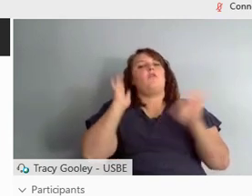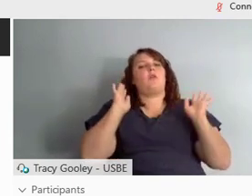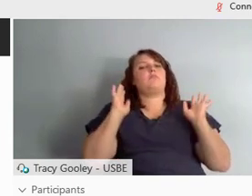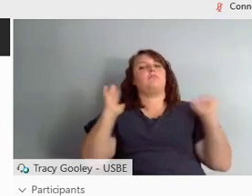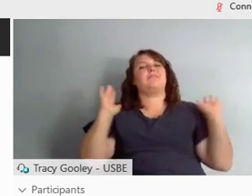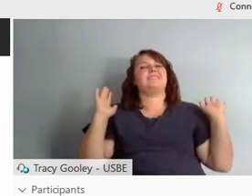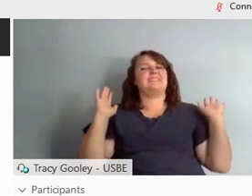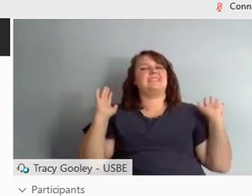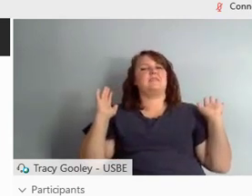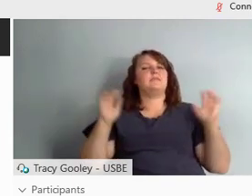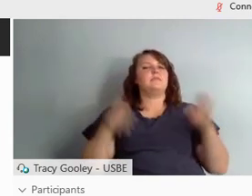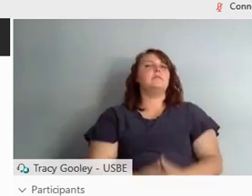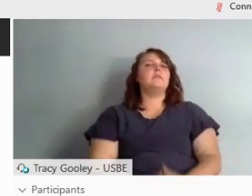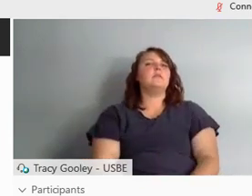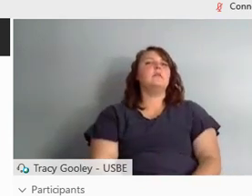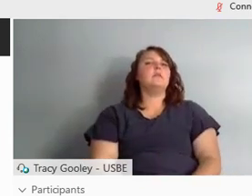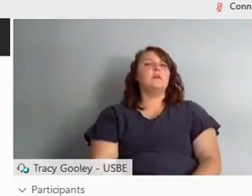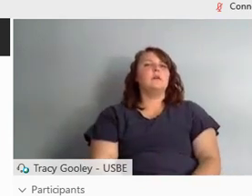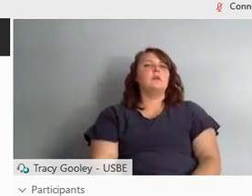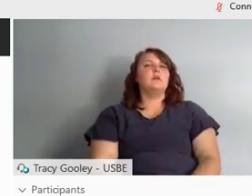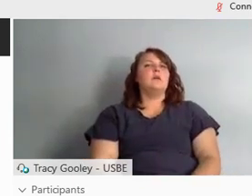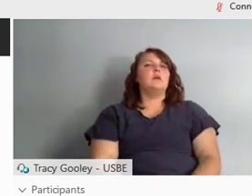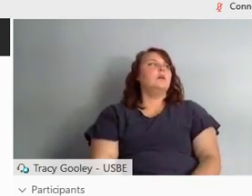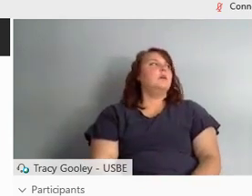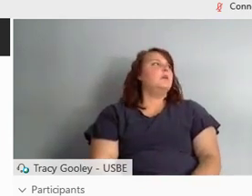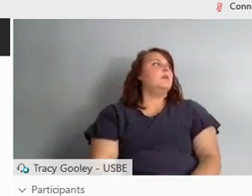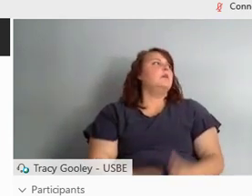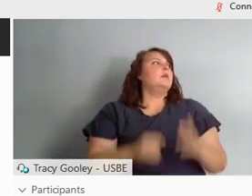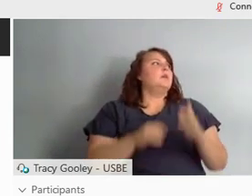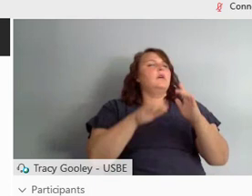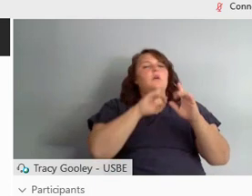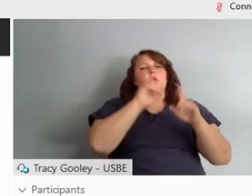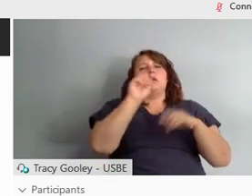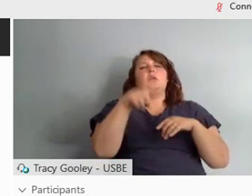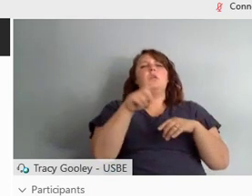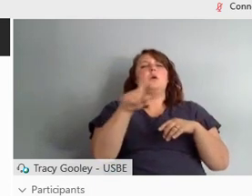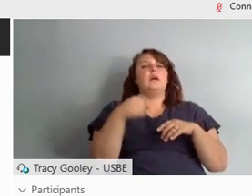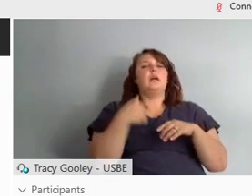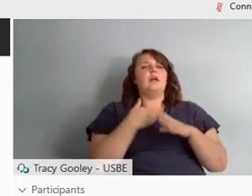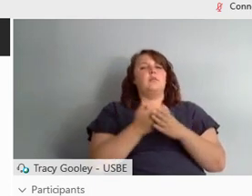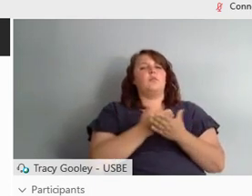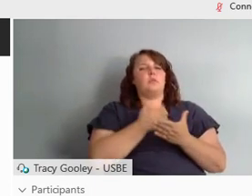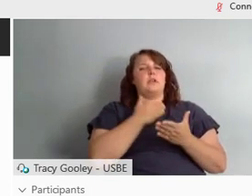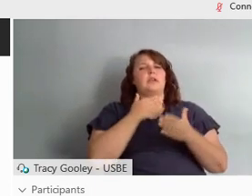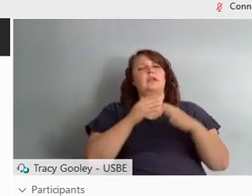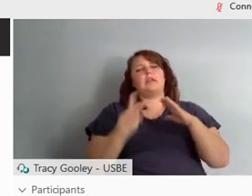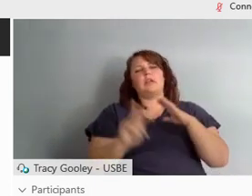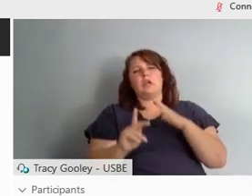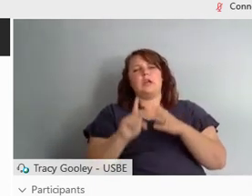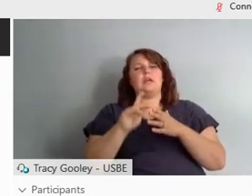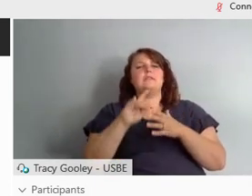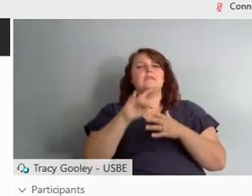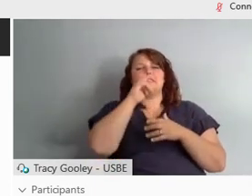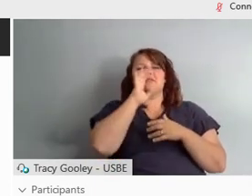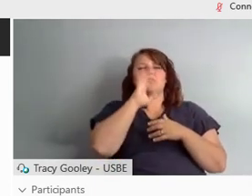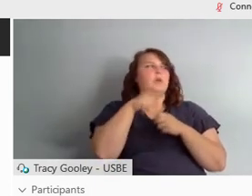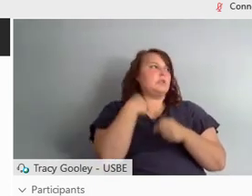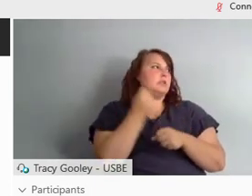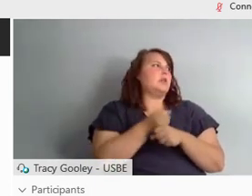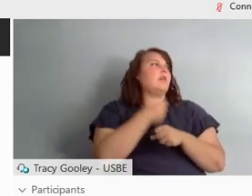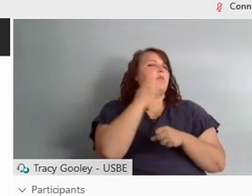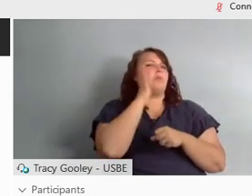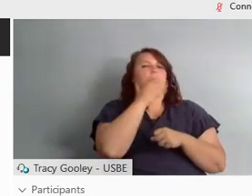rubric. I only have pre-K students for 1 year, so I think for me it would be better after class starts. Absolutely, if that's the case, you